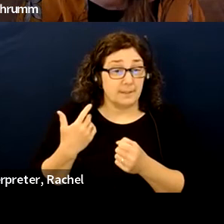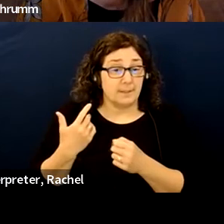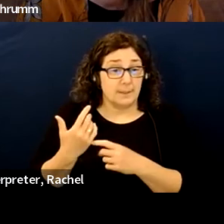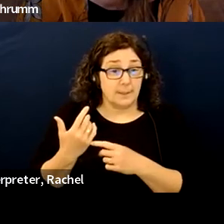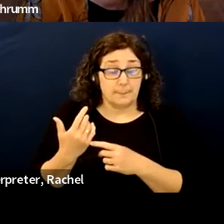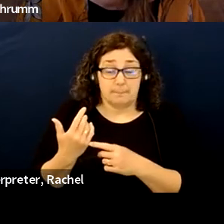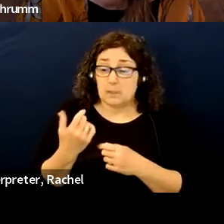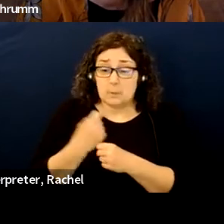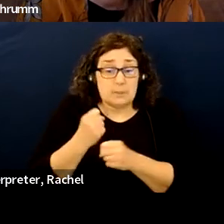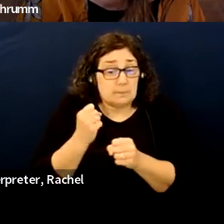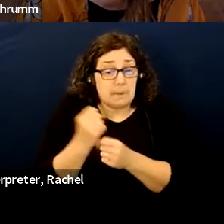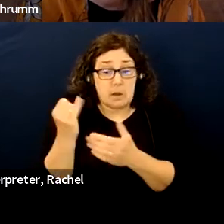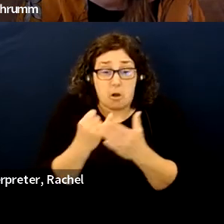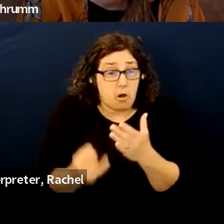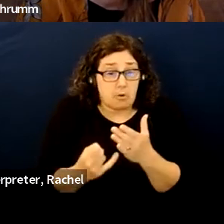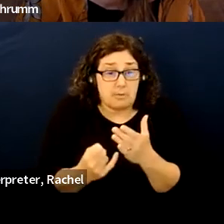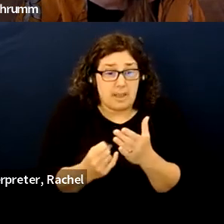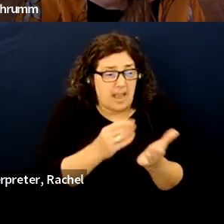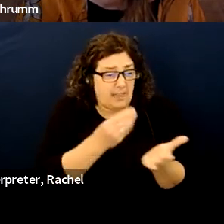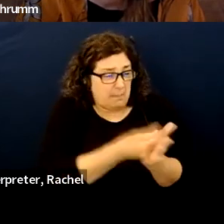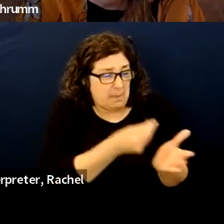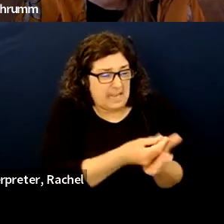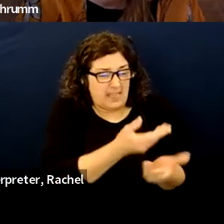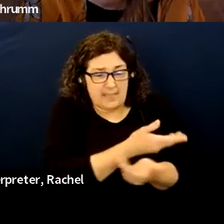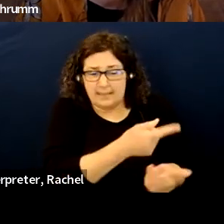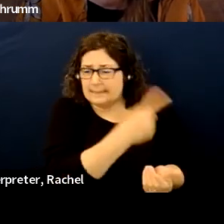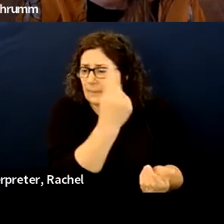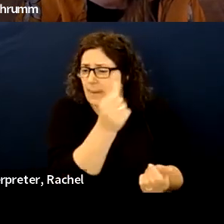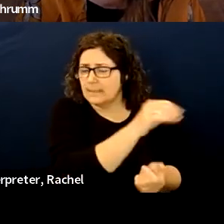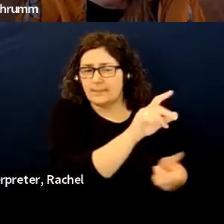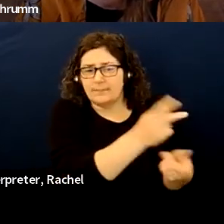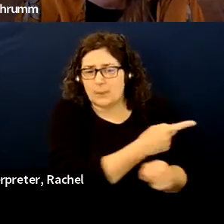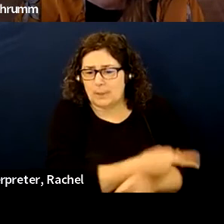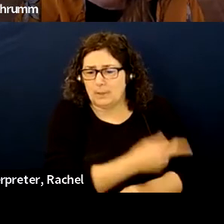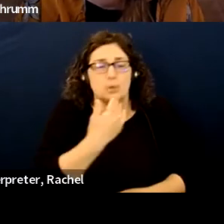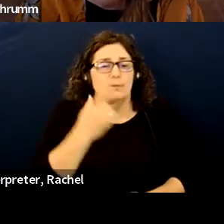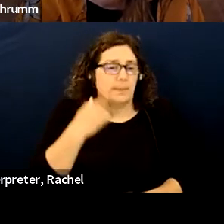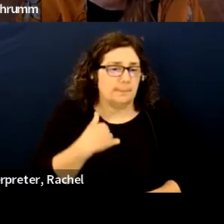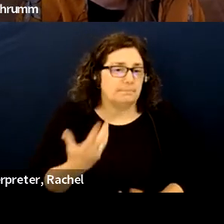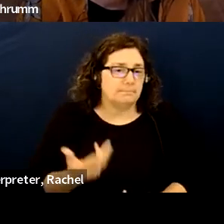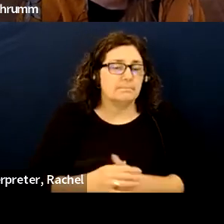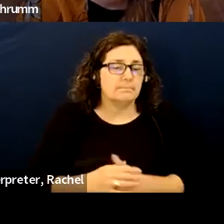you just make art and the grant stuff is kind of figured out. That was really, really good for me.